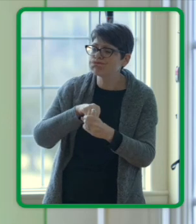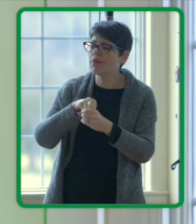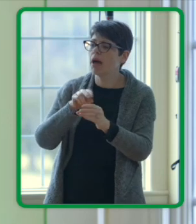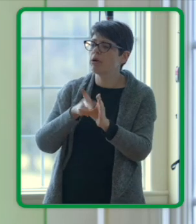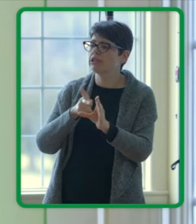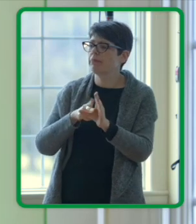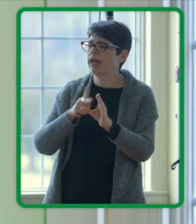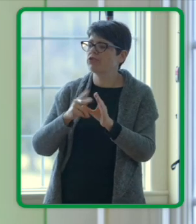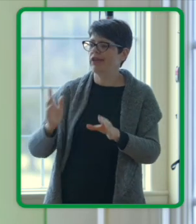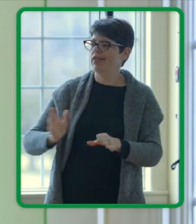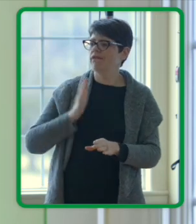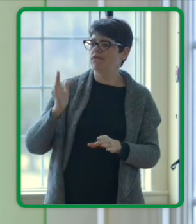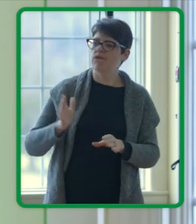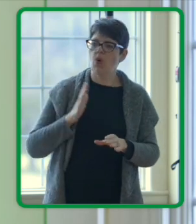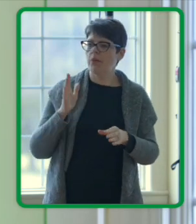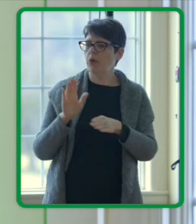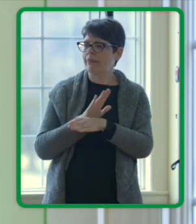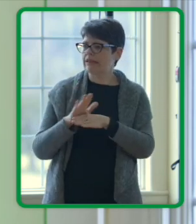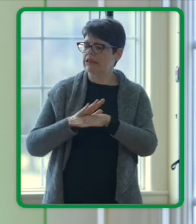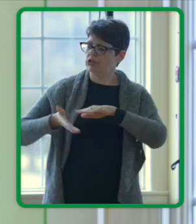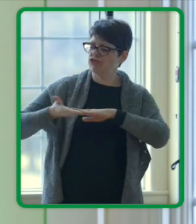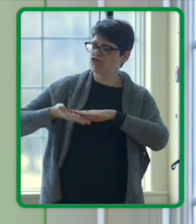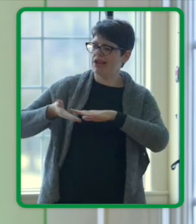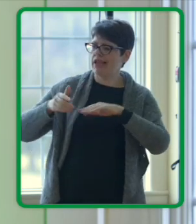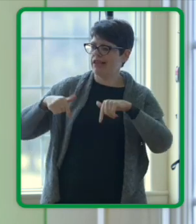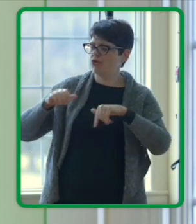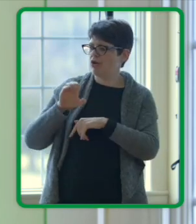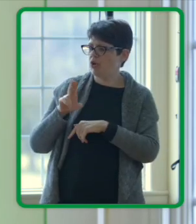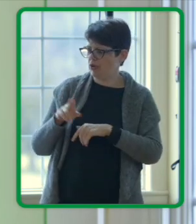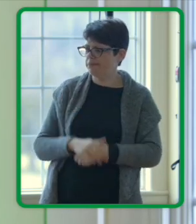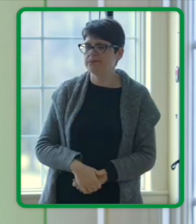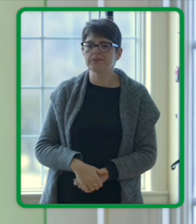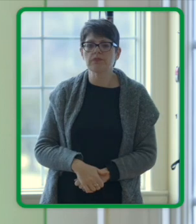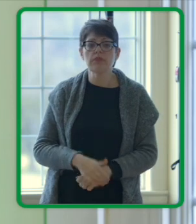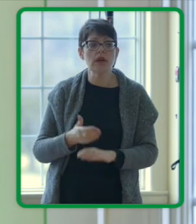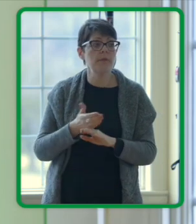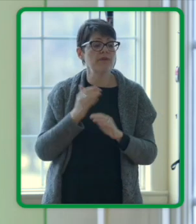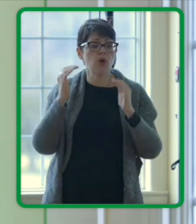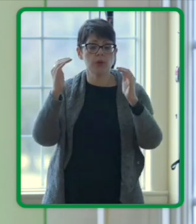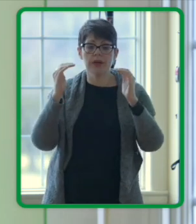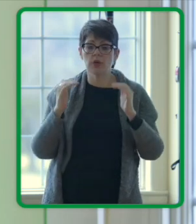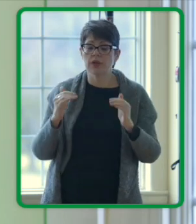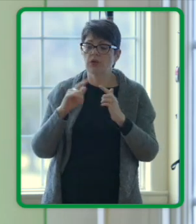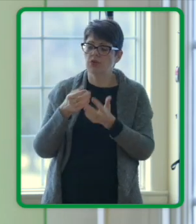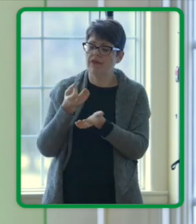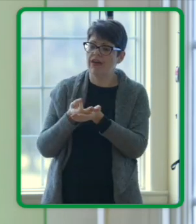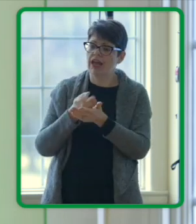formal business of your credit union. Before we move to the financial reports, I wanted